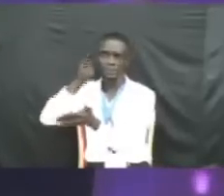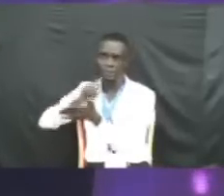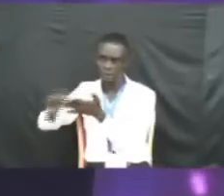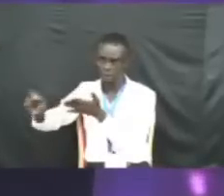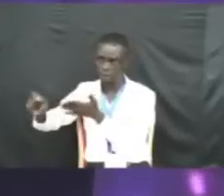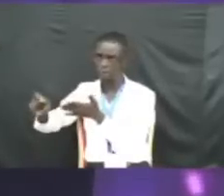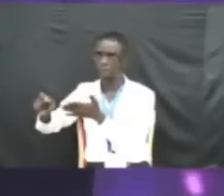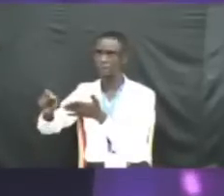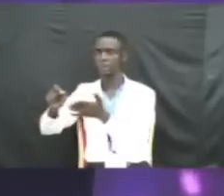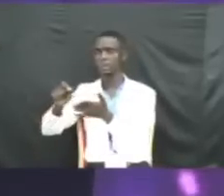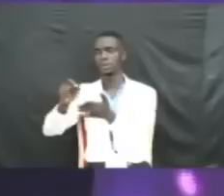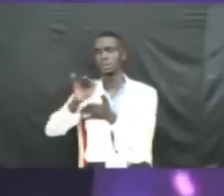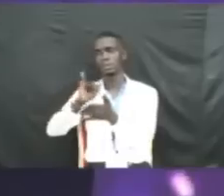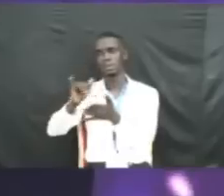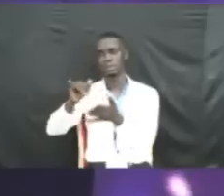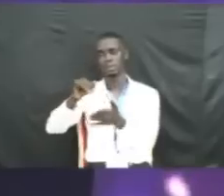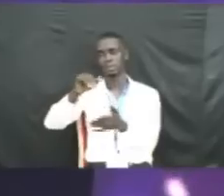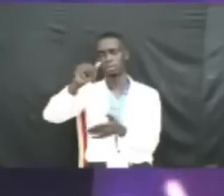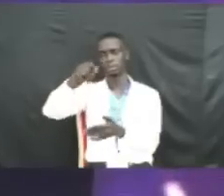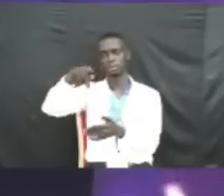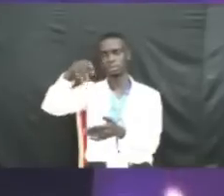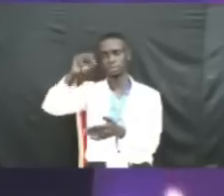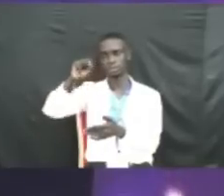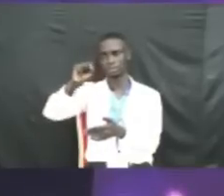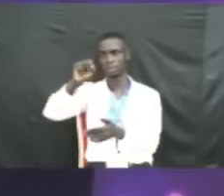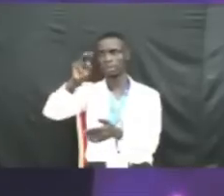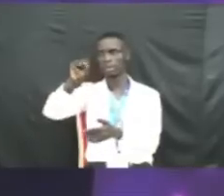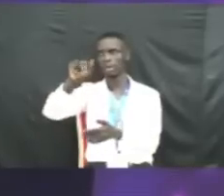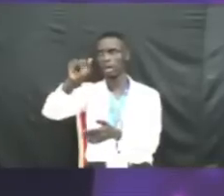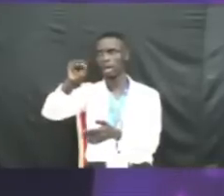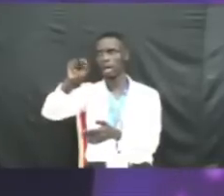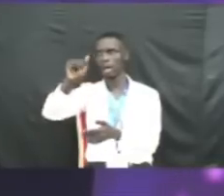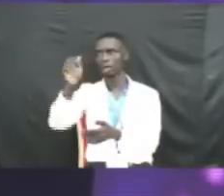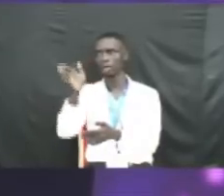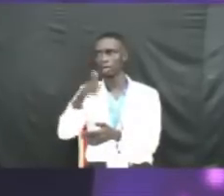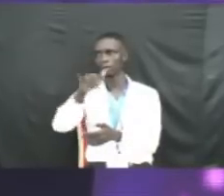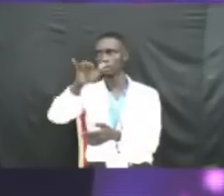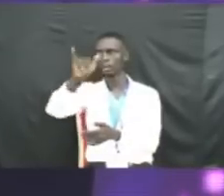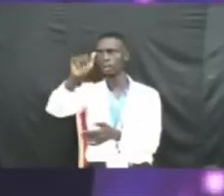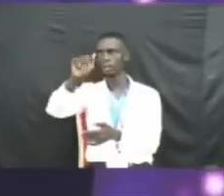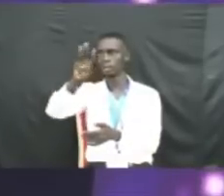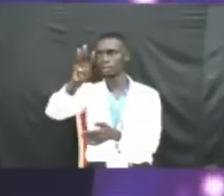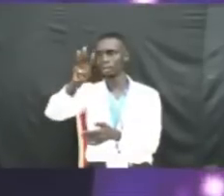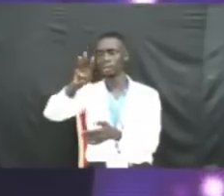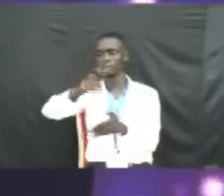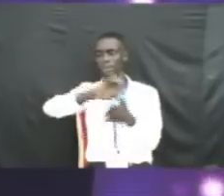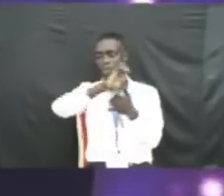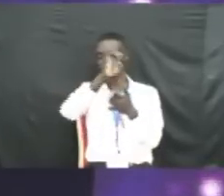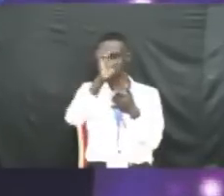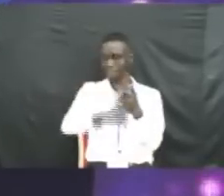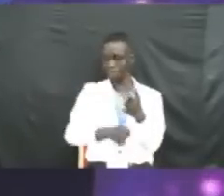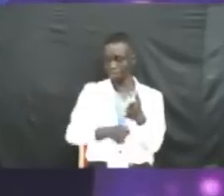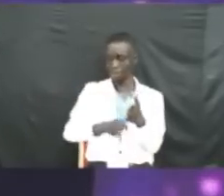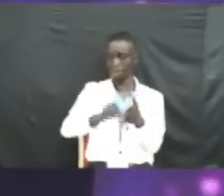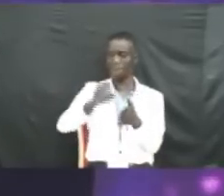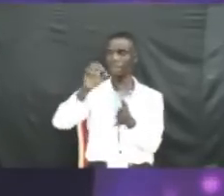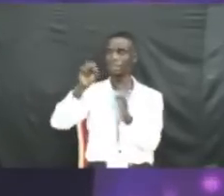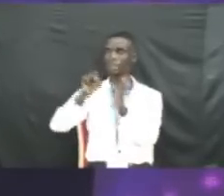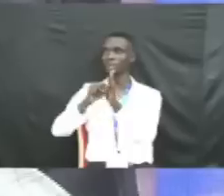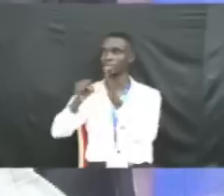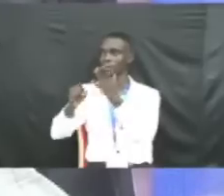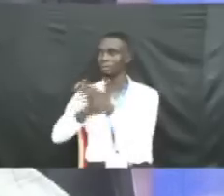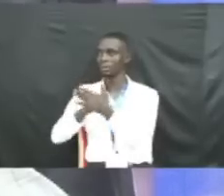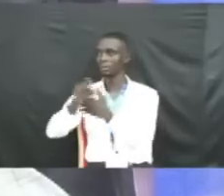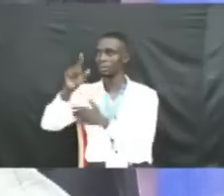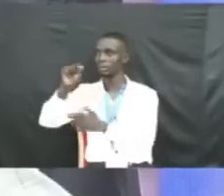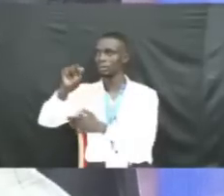my dear friend and brother, Apostle Alexander Naya Kumabi's term of office ends in September 2023.